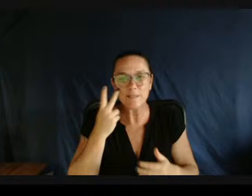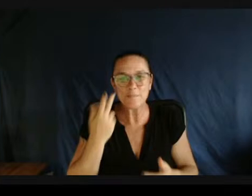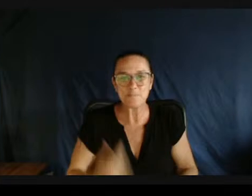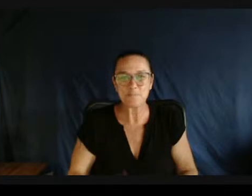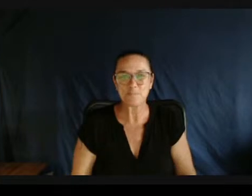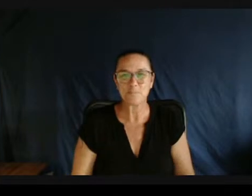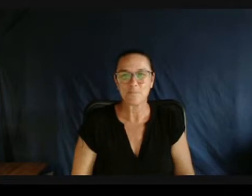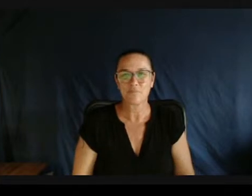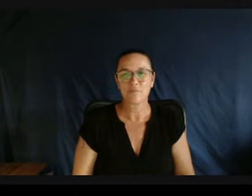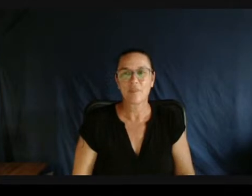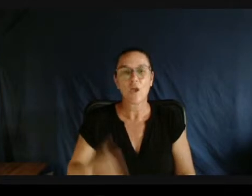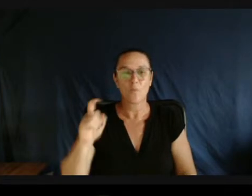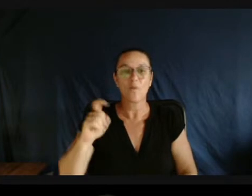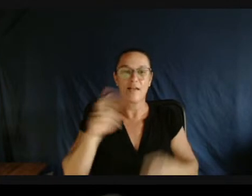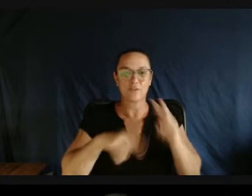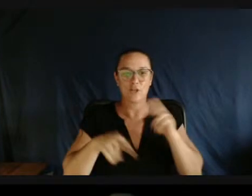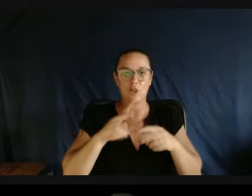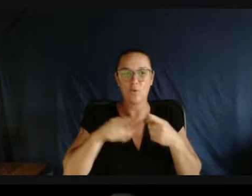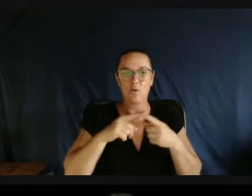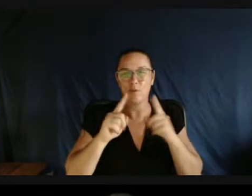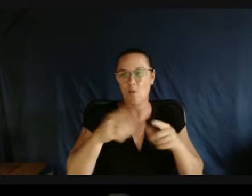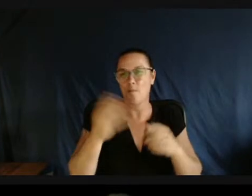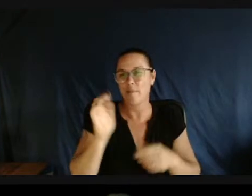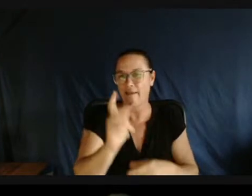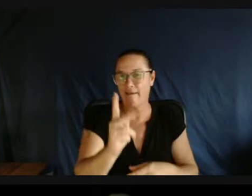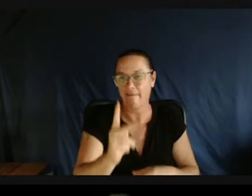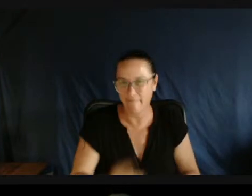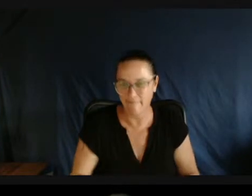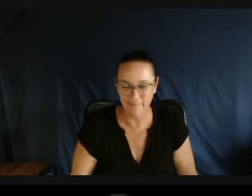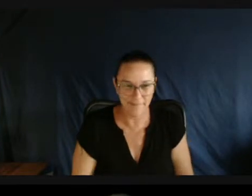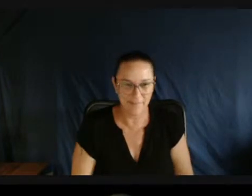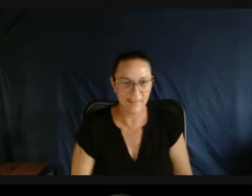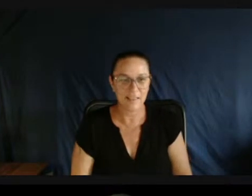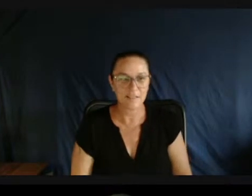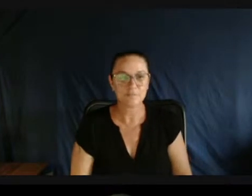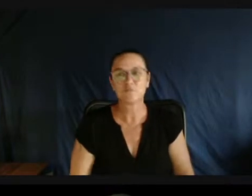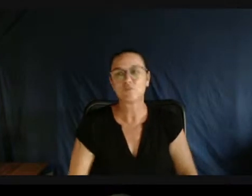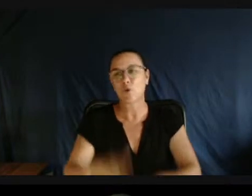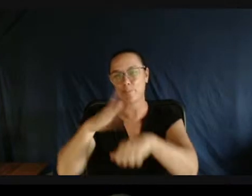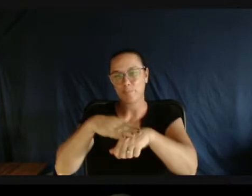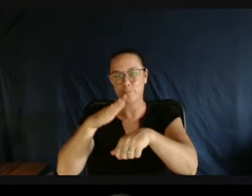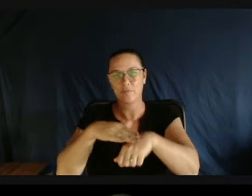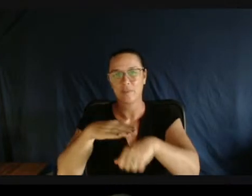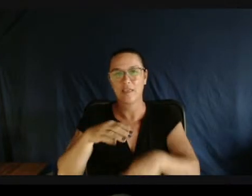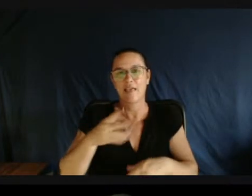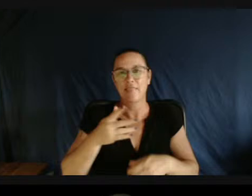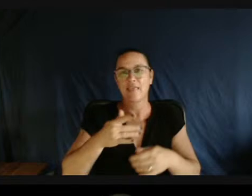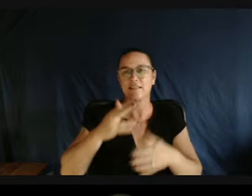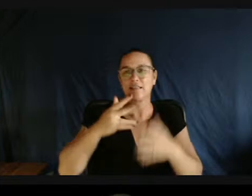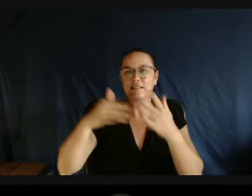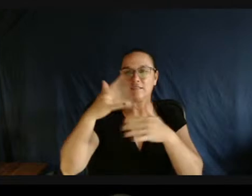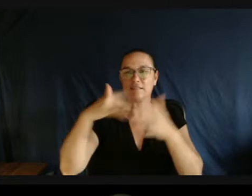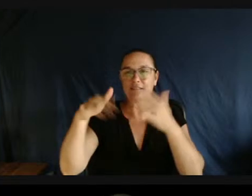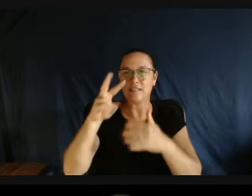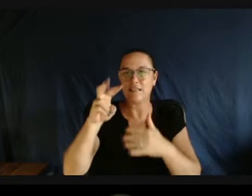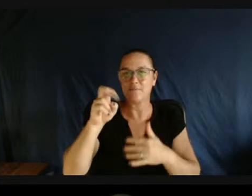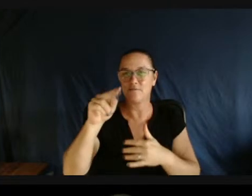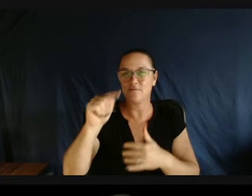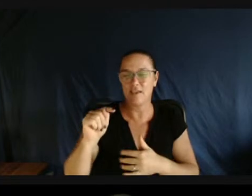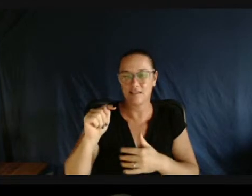so. We'll have to take a look at that next time we get up there. So beware, that's at the steaming vent area at